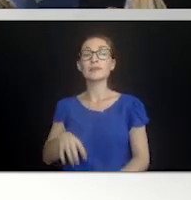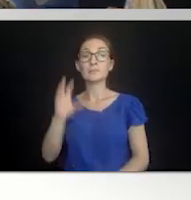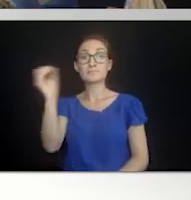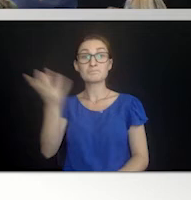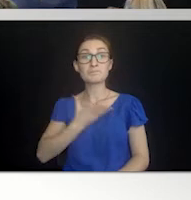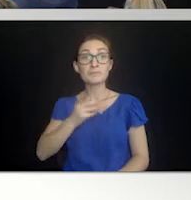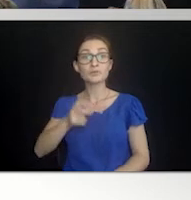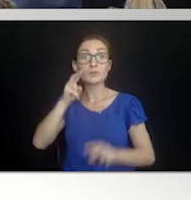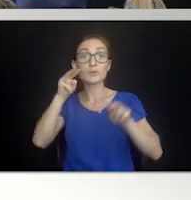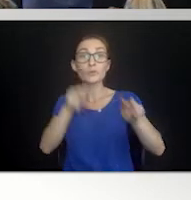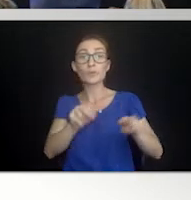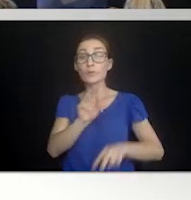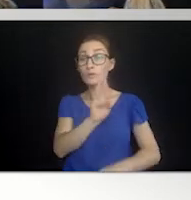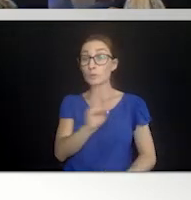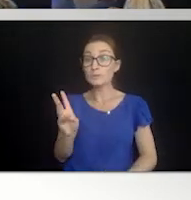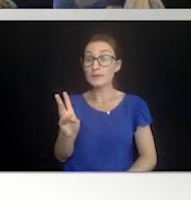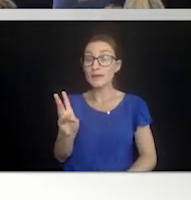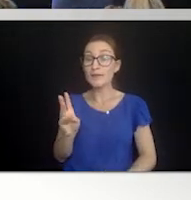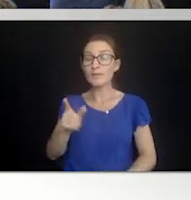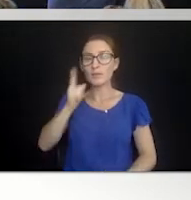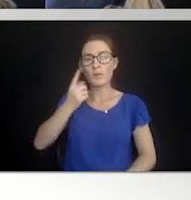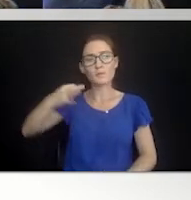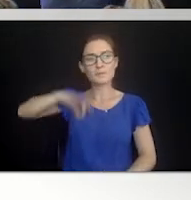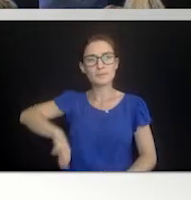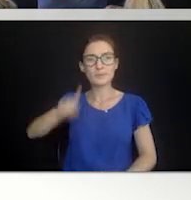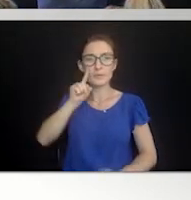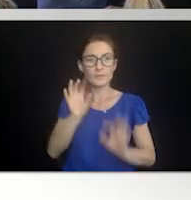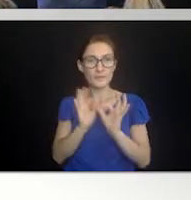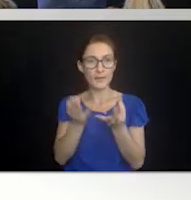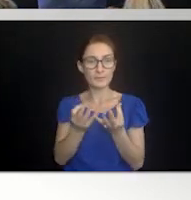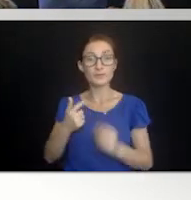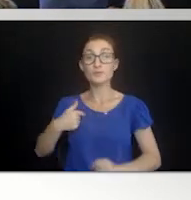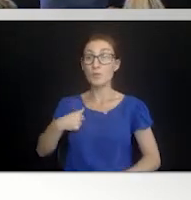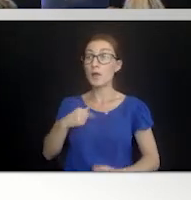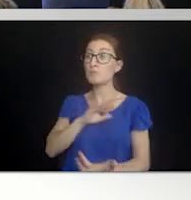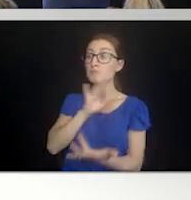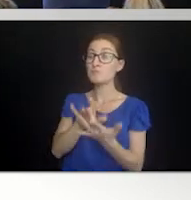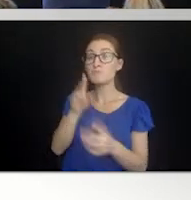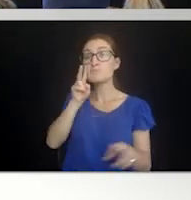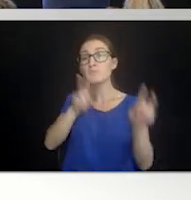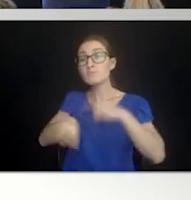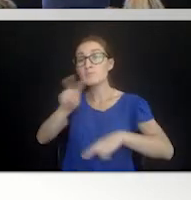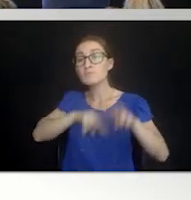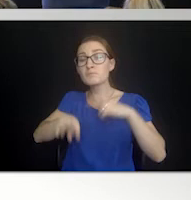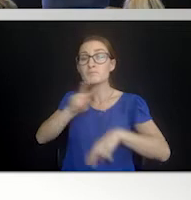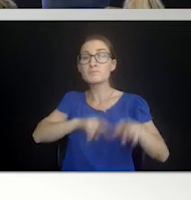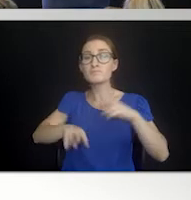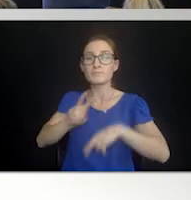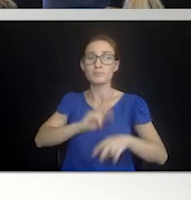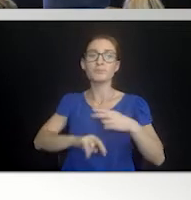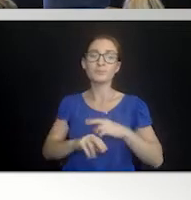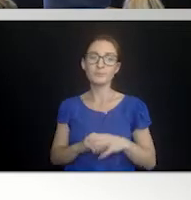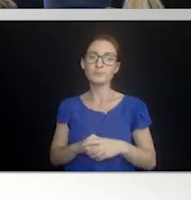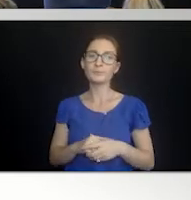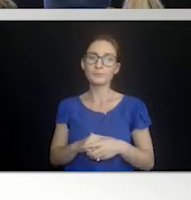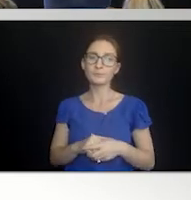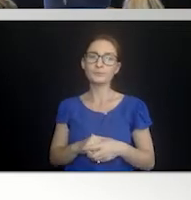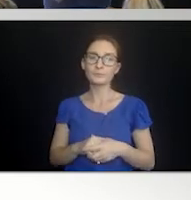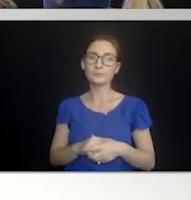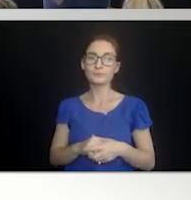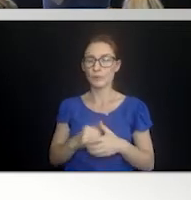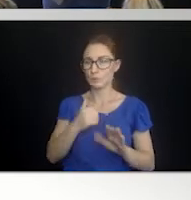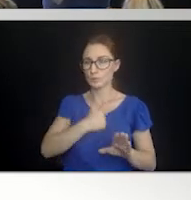me to look into this platform. He thought it would be something that could be really beneficial for families. And so I started to look at it.